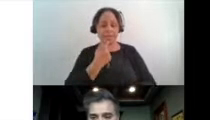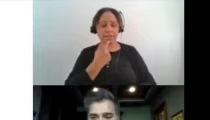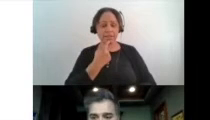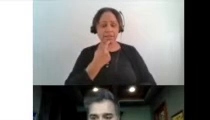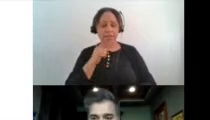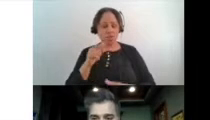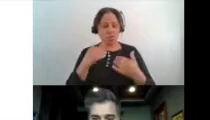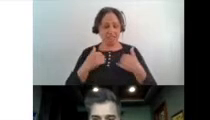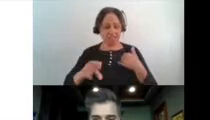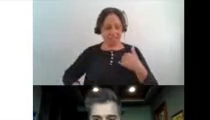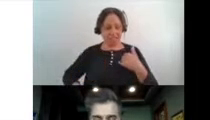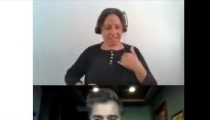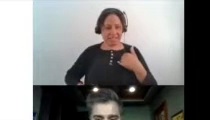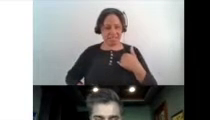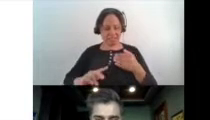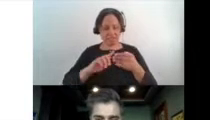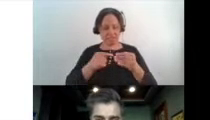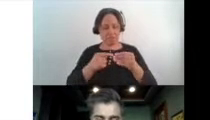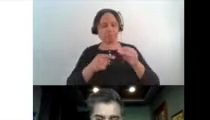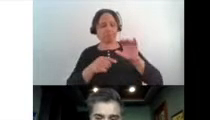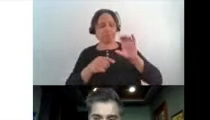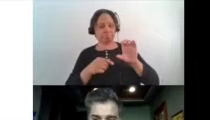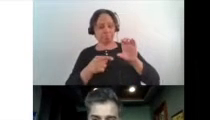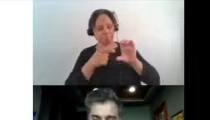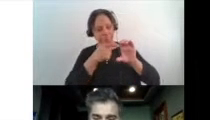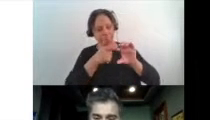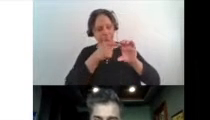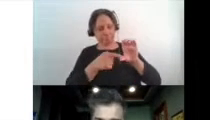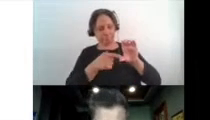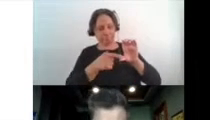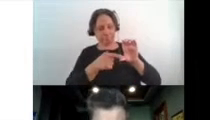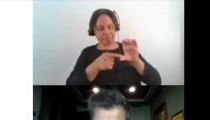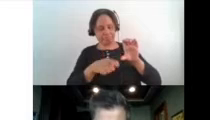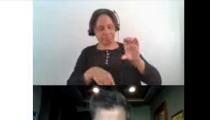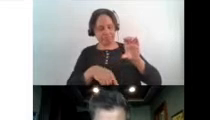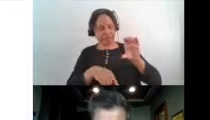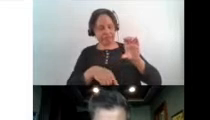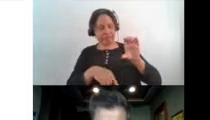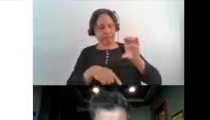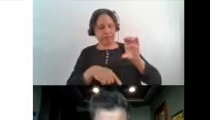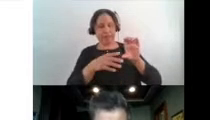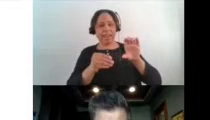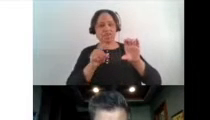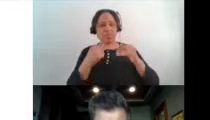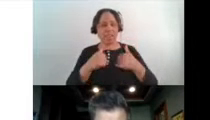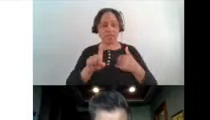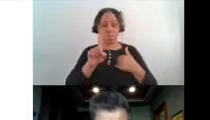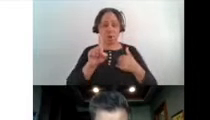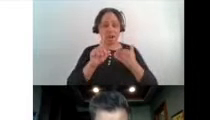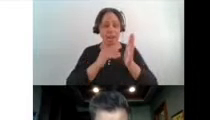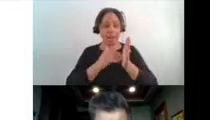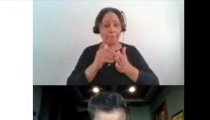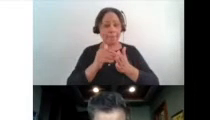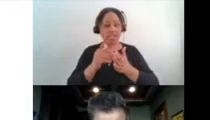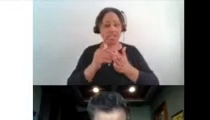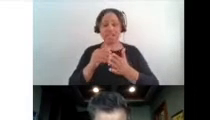about that tall and filters that are occupying a space that's that thick. You have 1 million filters in each